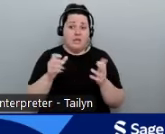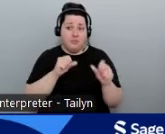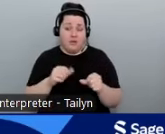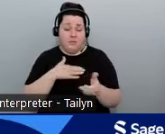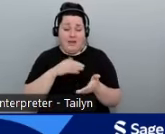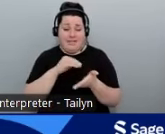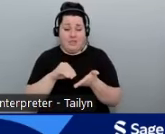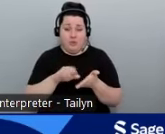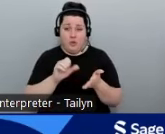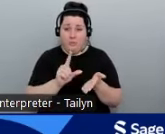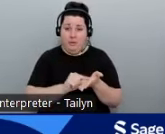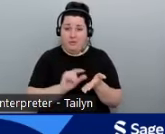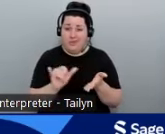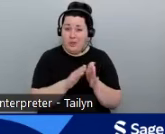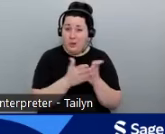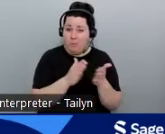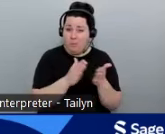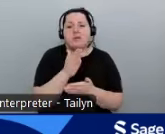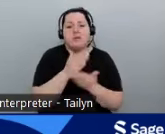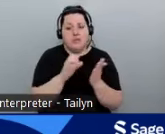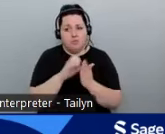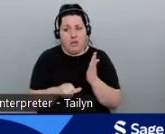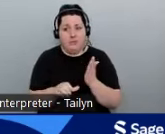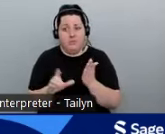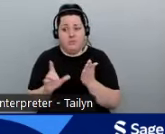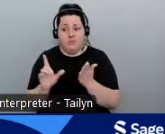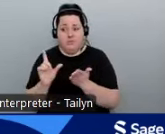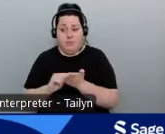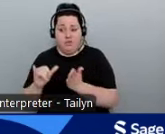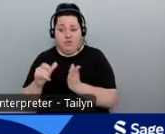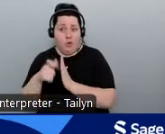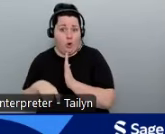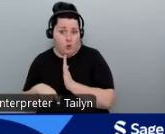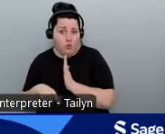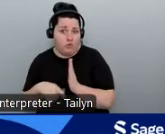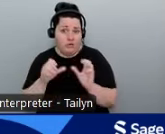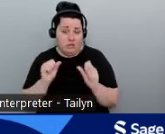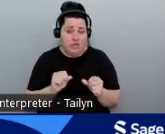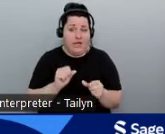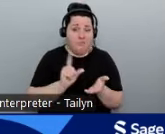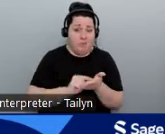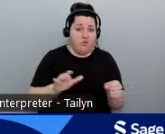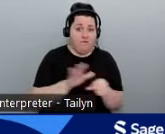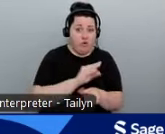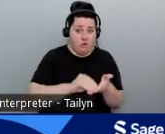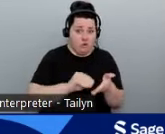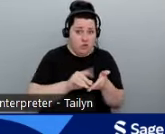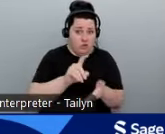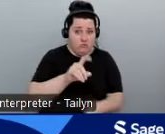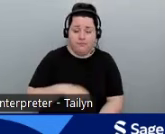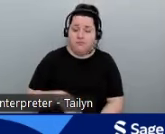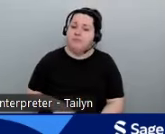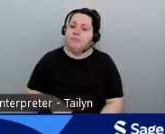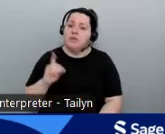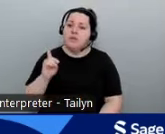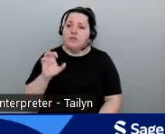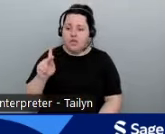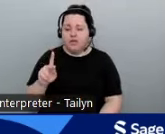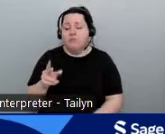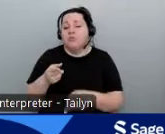as a book, given some chapters are already published as articles? Yeah, so I mean, there's a short answer and a